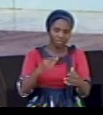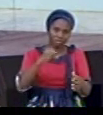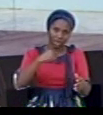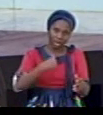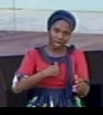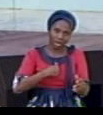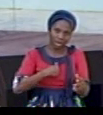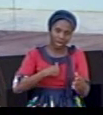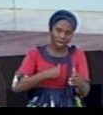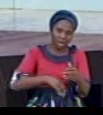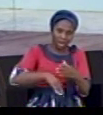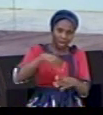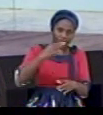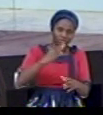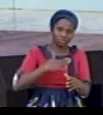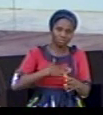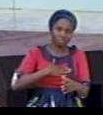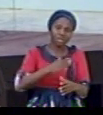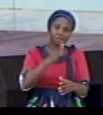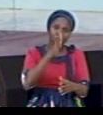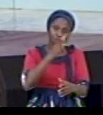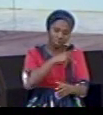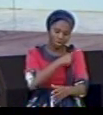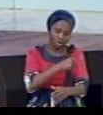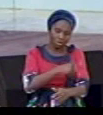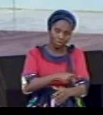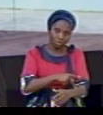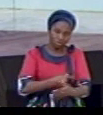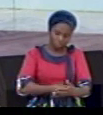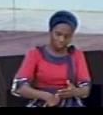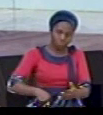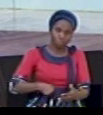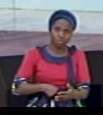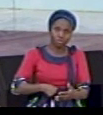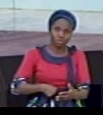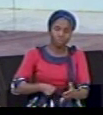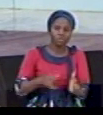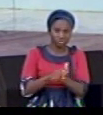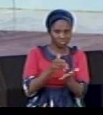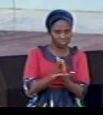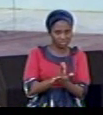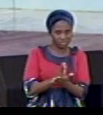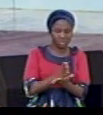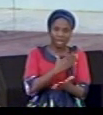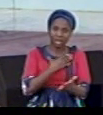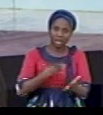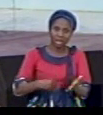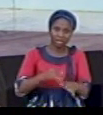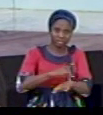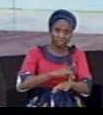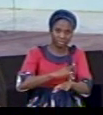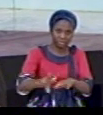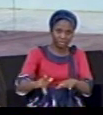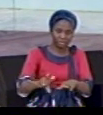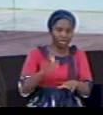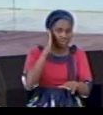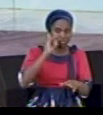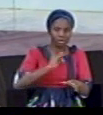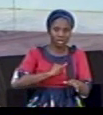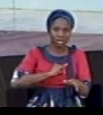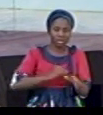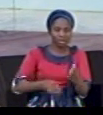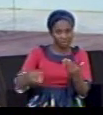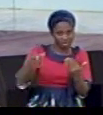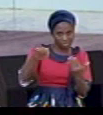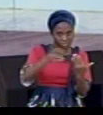my mother's womb. That's right. And naked shall I return thither.